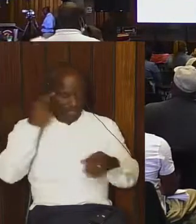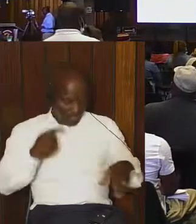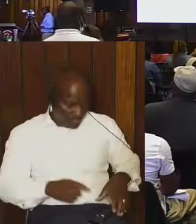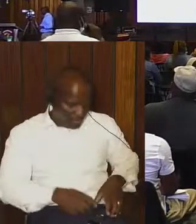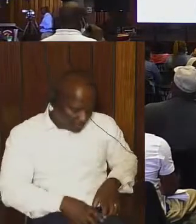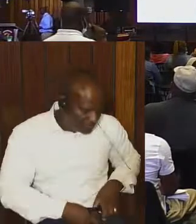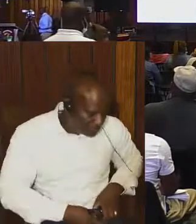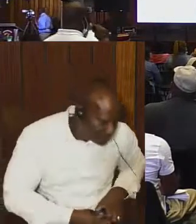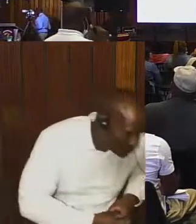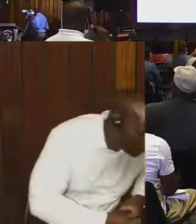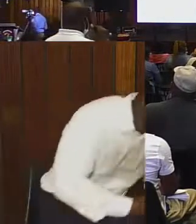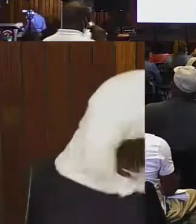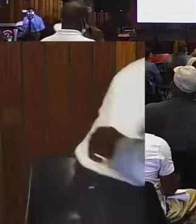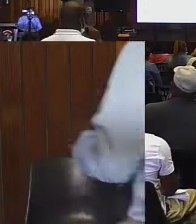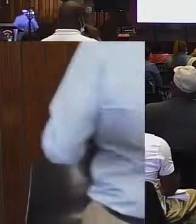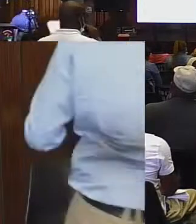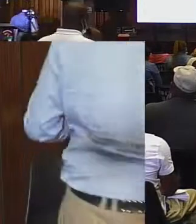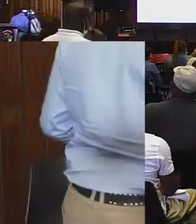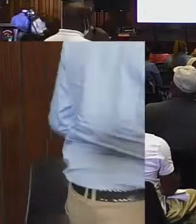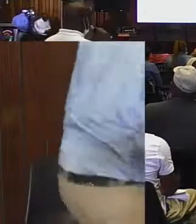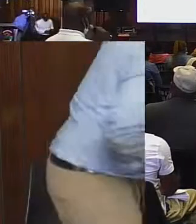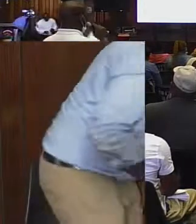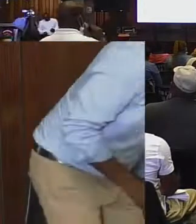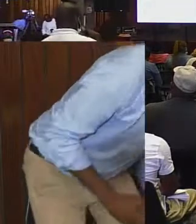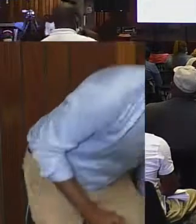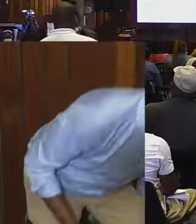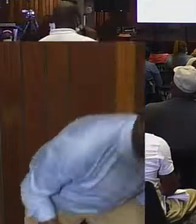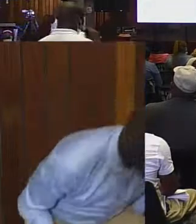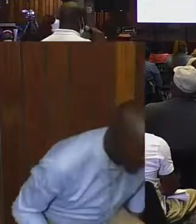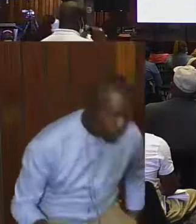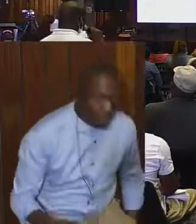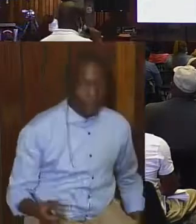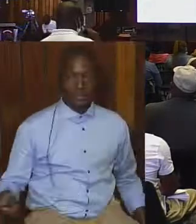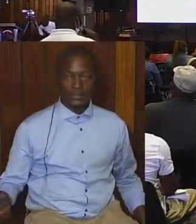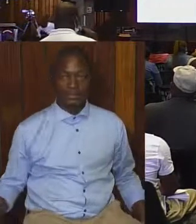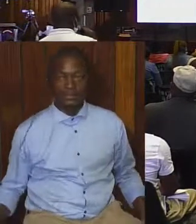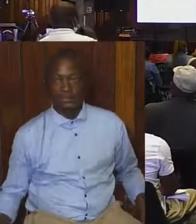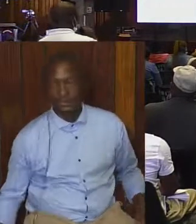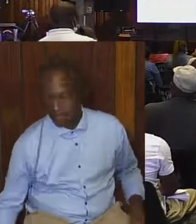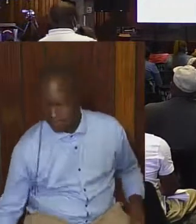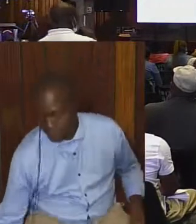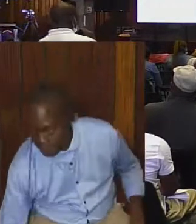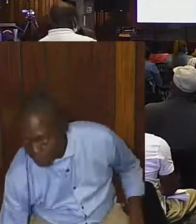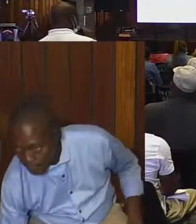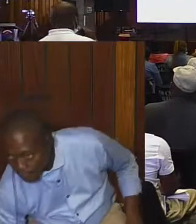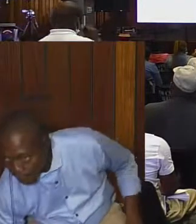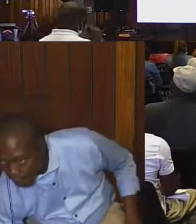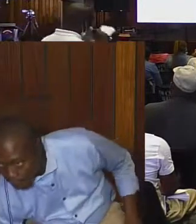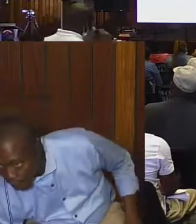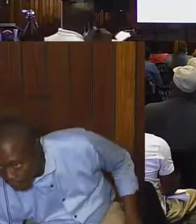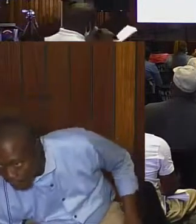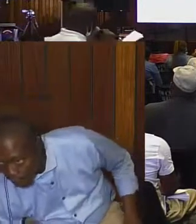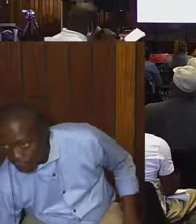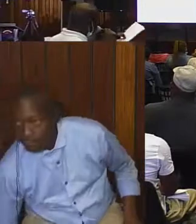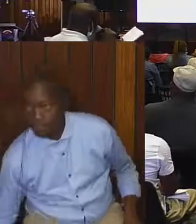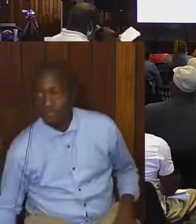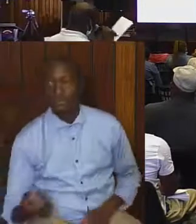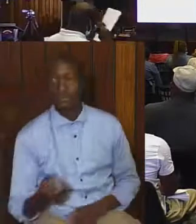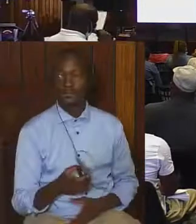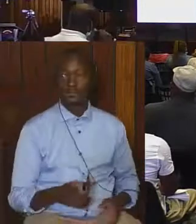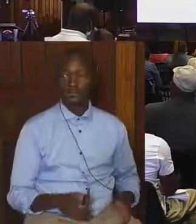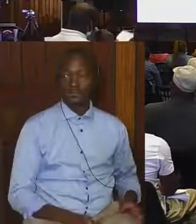the professional service providers which will be appointed upon receiving funds from the treasury will make things to